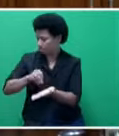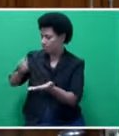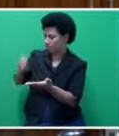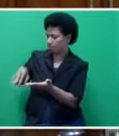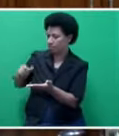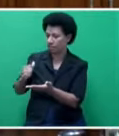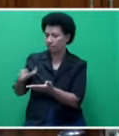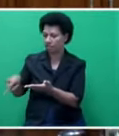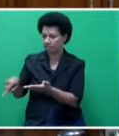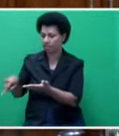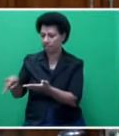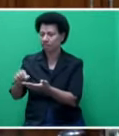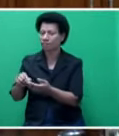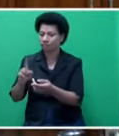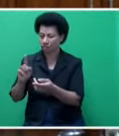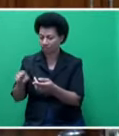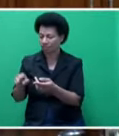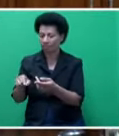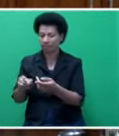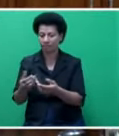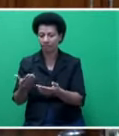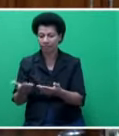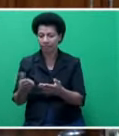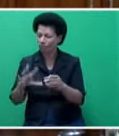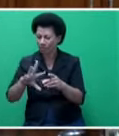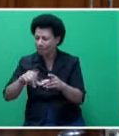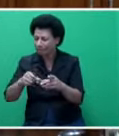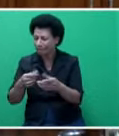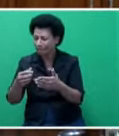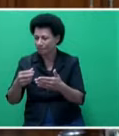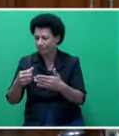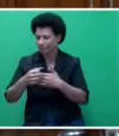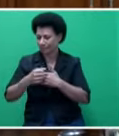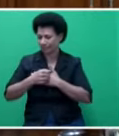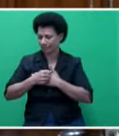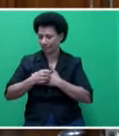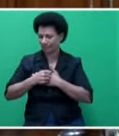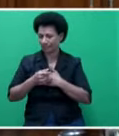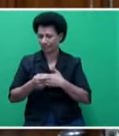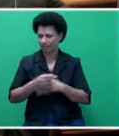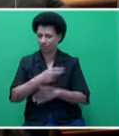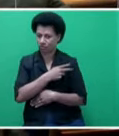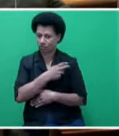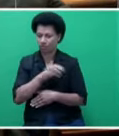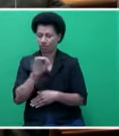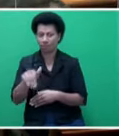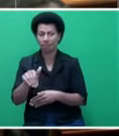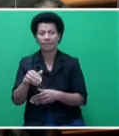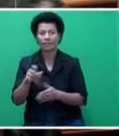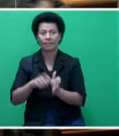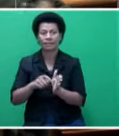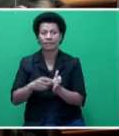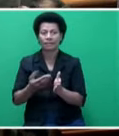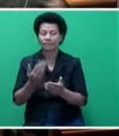they have those funds being replenished into the FNPF account. So they got some form of security. Thank you, Mr. Speaker, sir. I